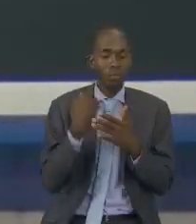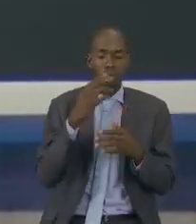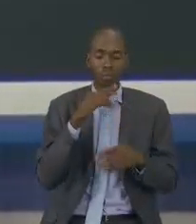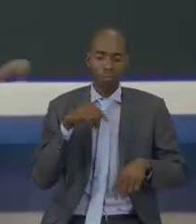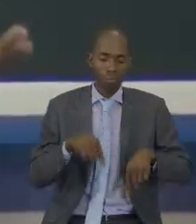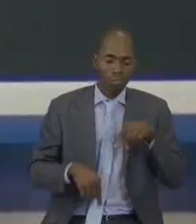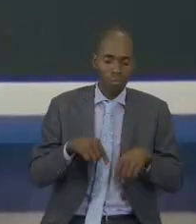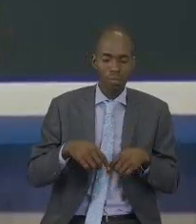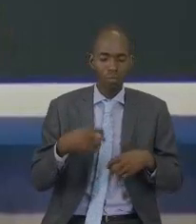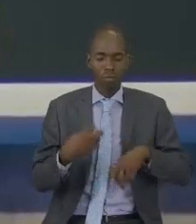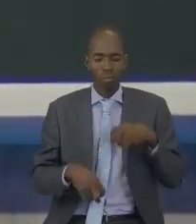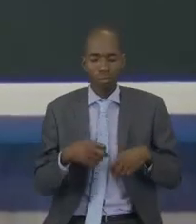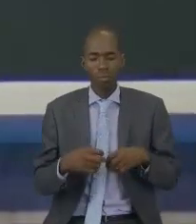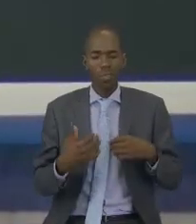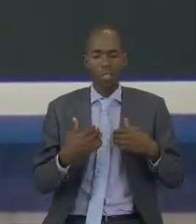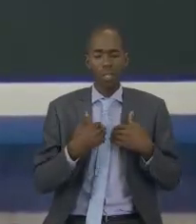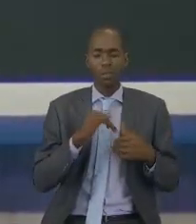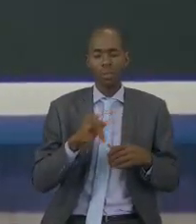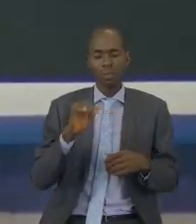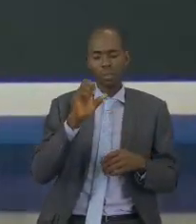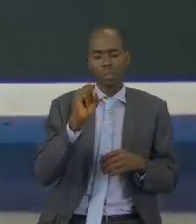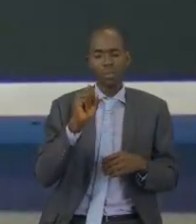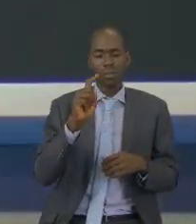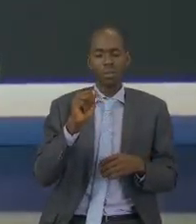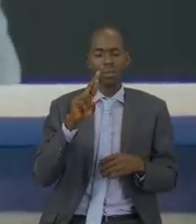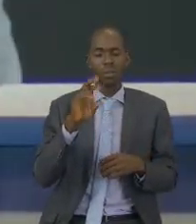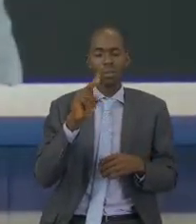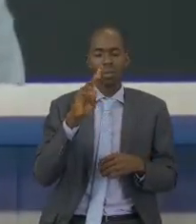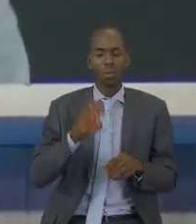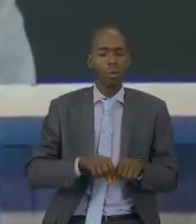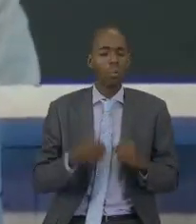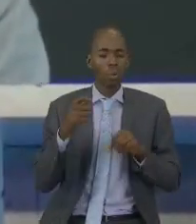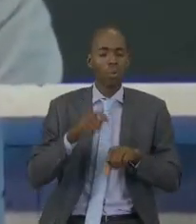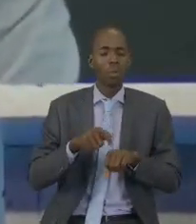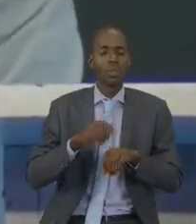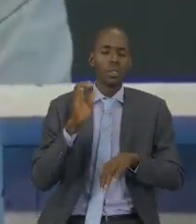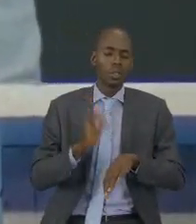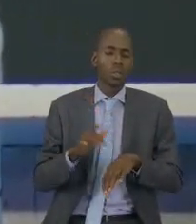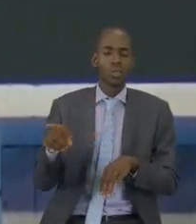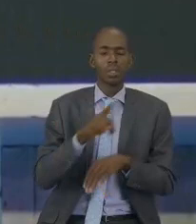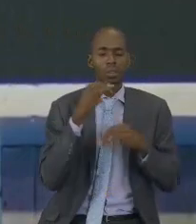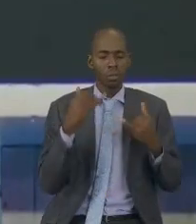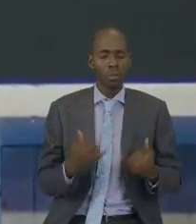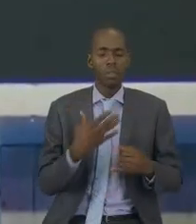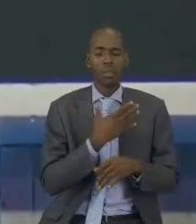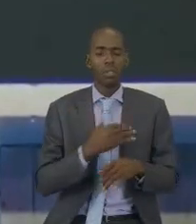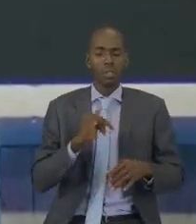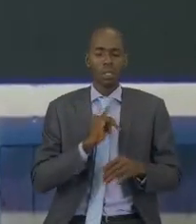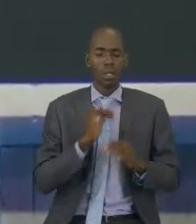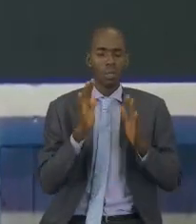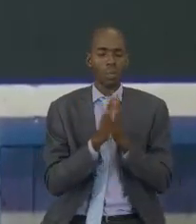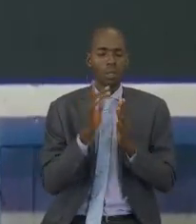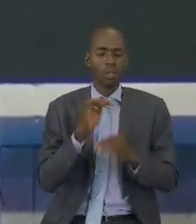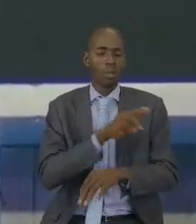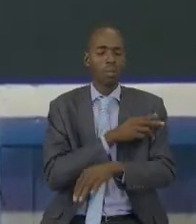having slow stroke or a broken bone, touch them right now. And I pray the mighty